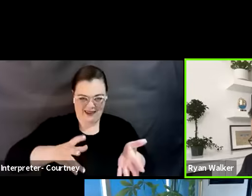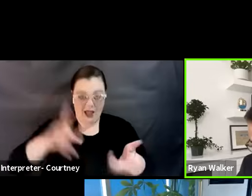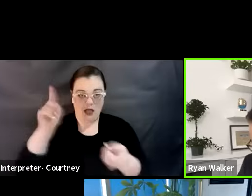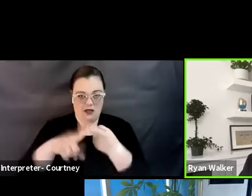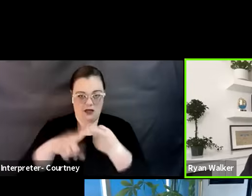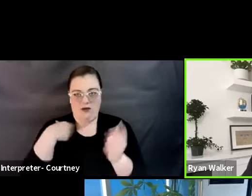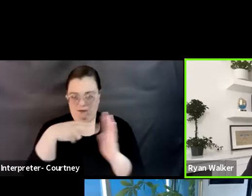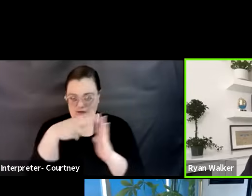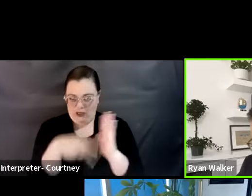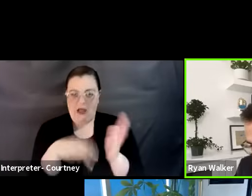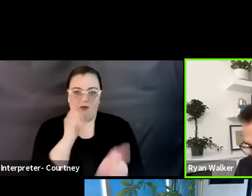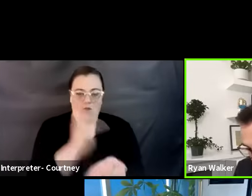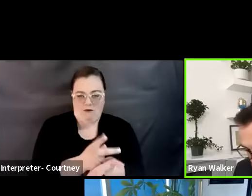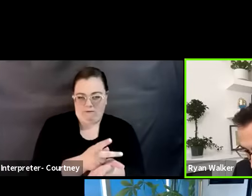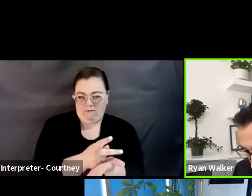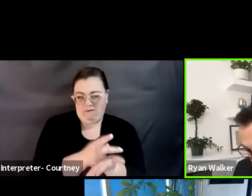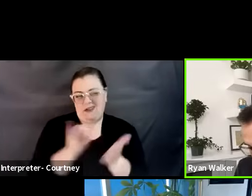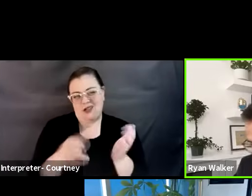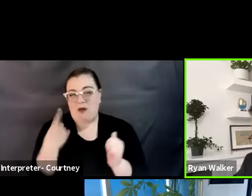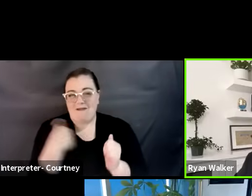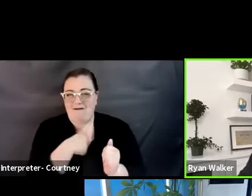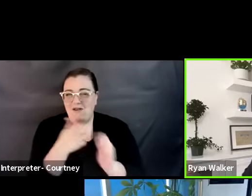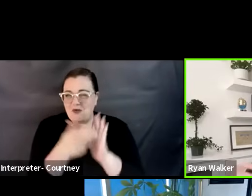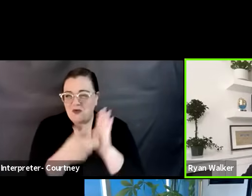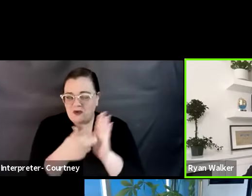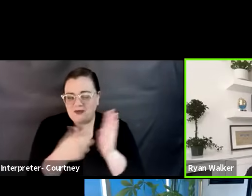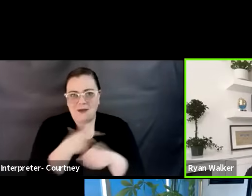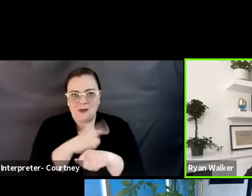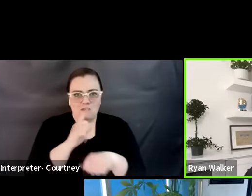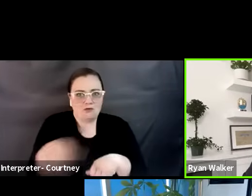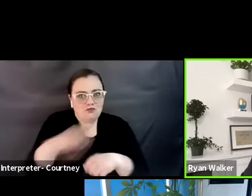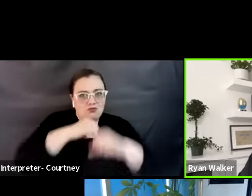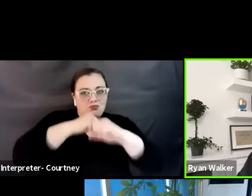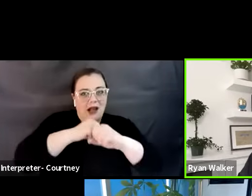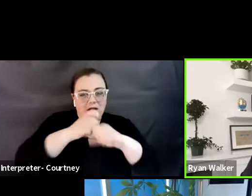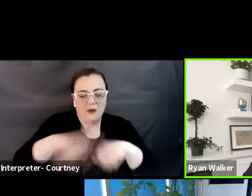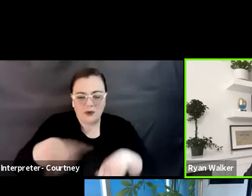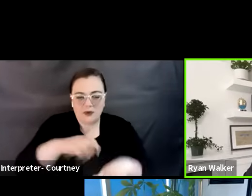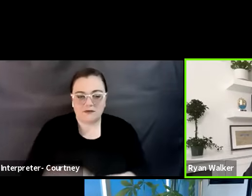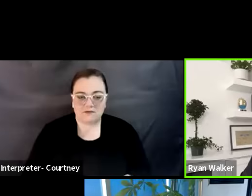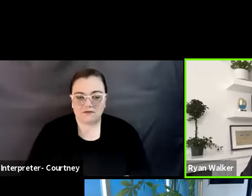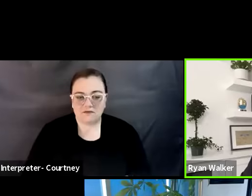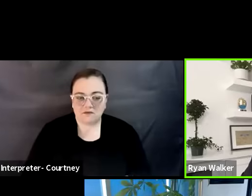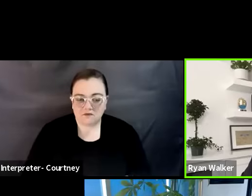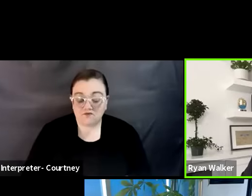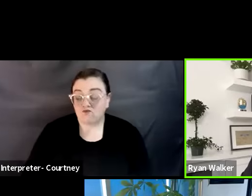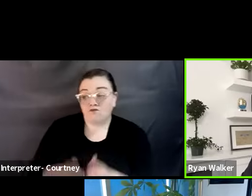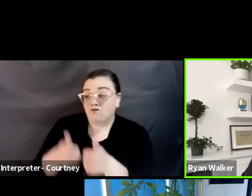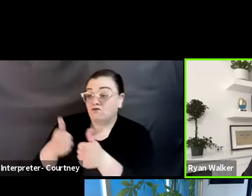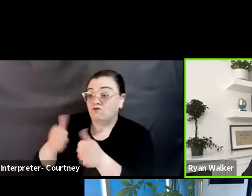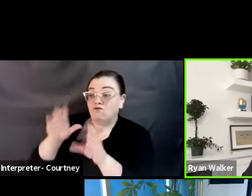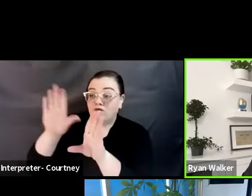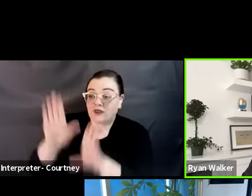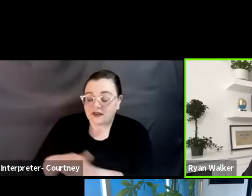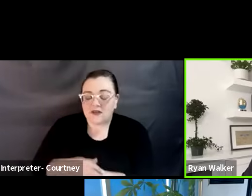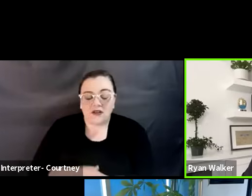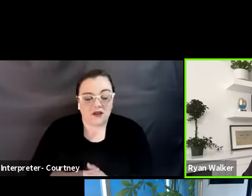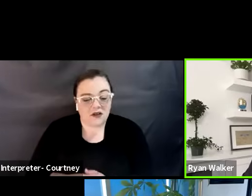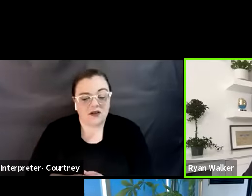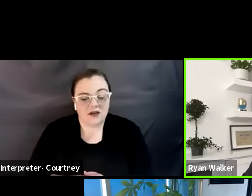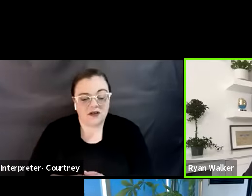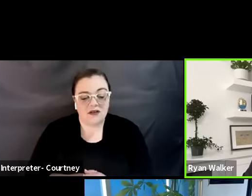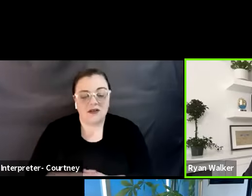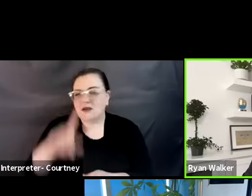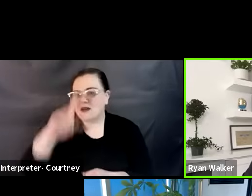great. Well, in a more general sense, as far as thinking about your